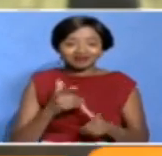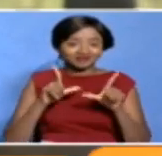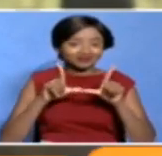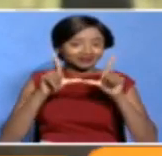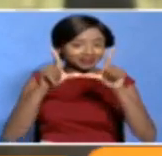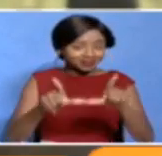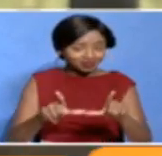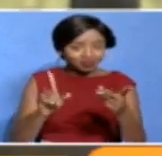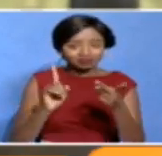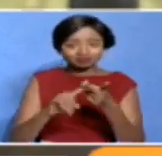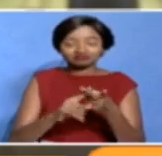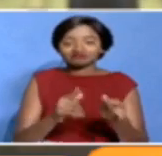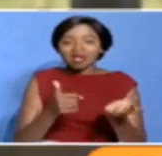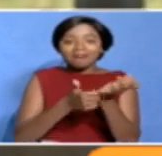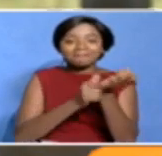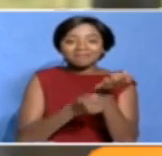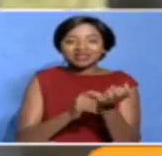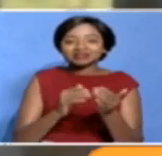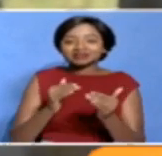upeleke mahindi sijui isipite